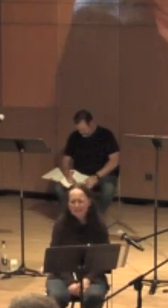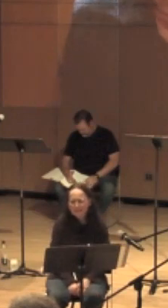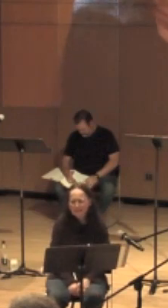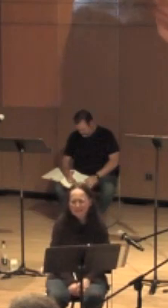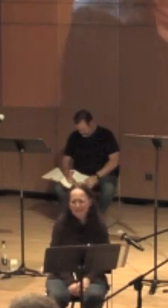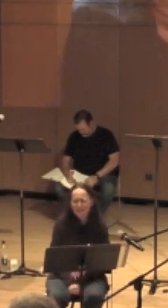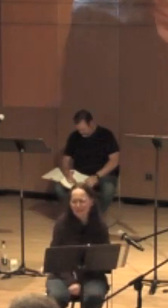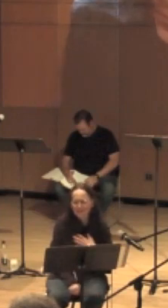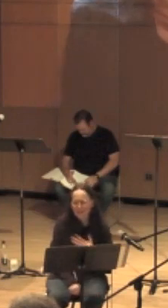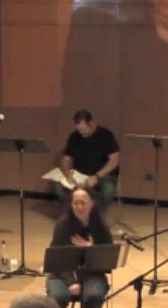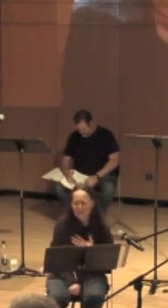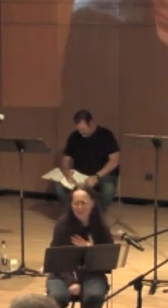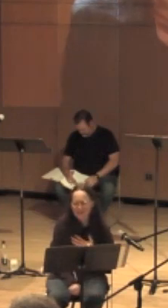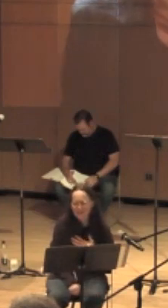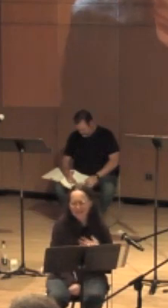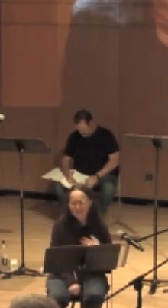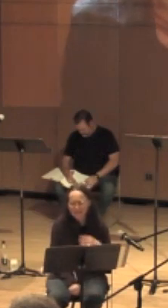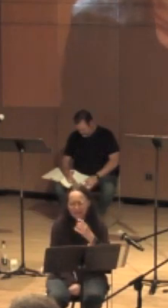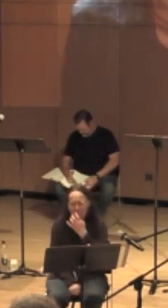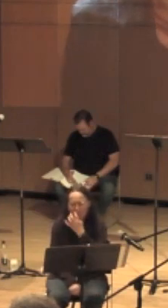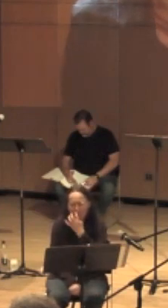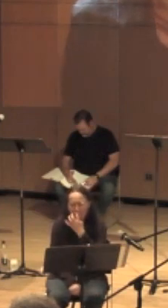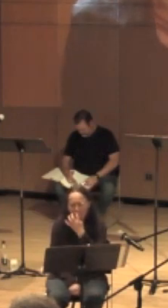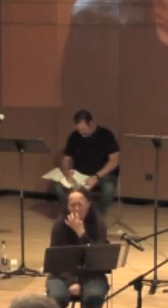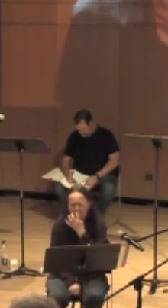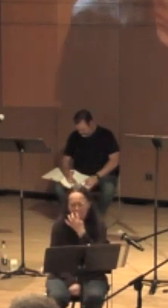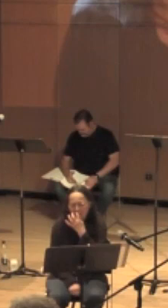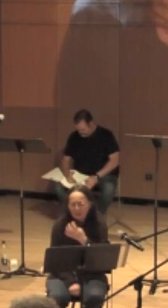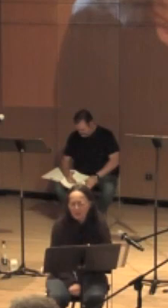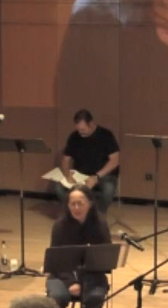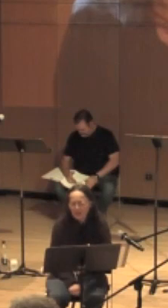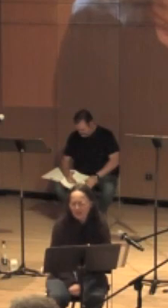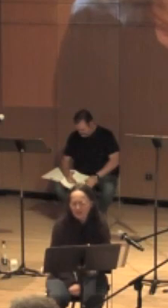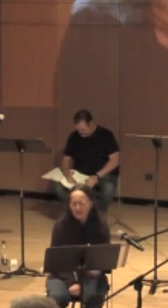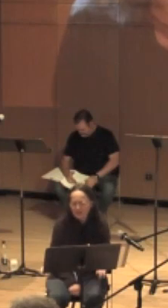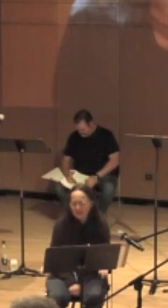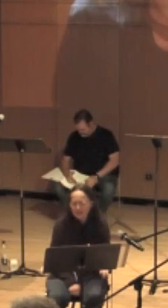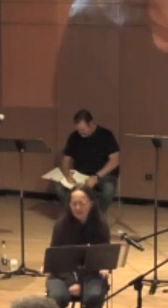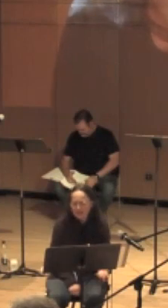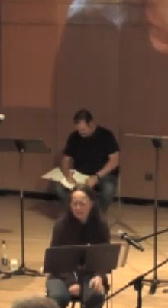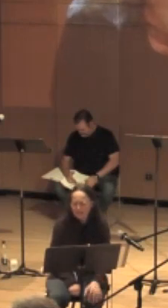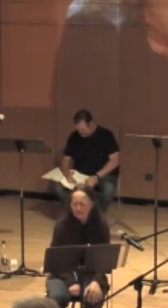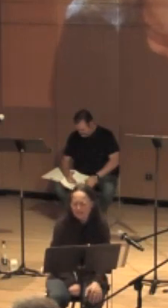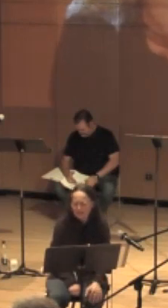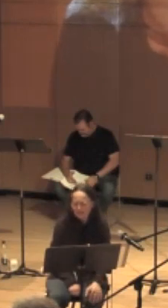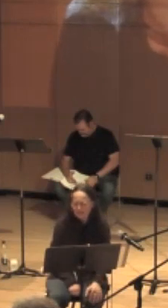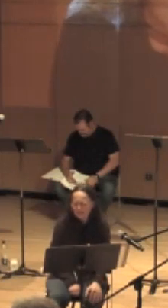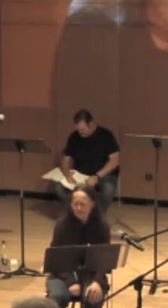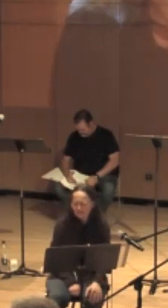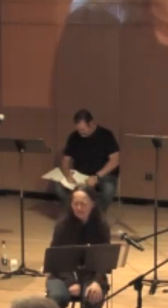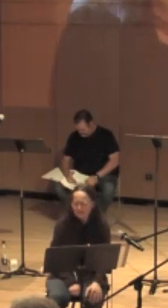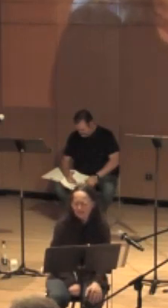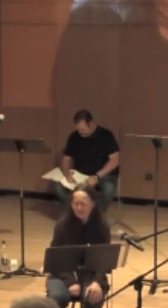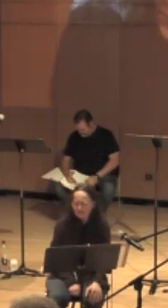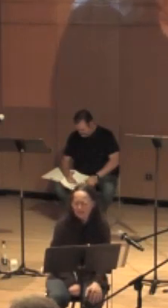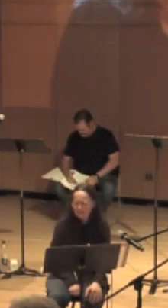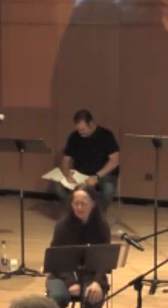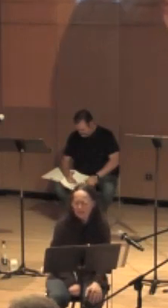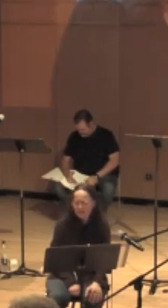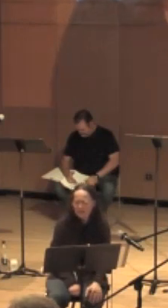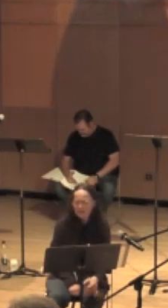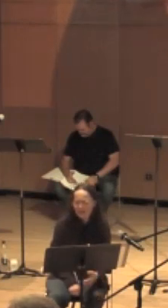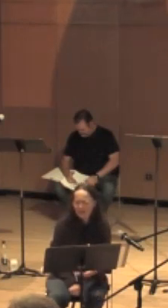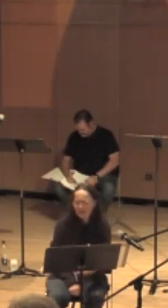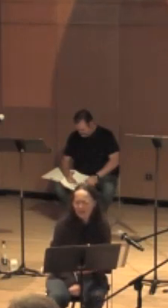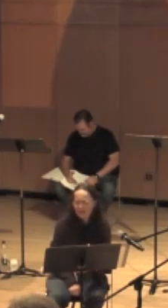awful I don't understand it and there's nothing they can do but